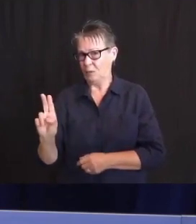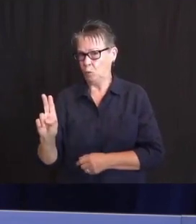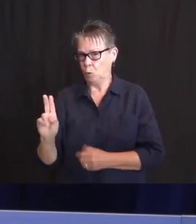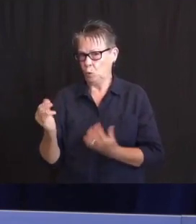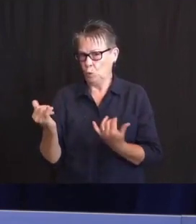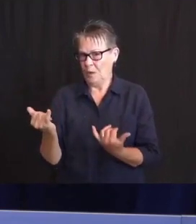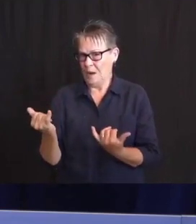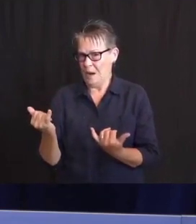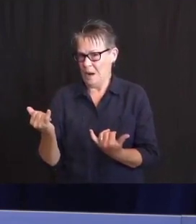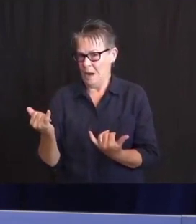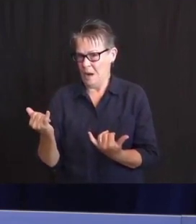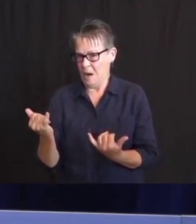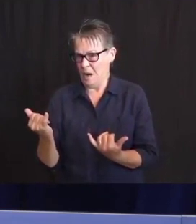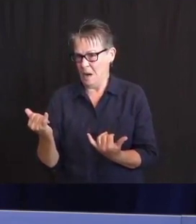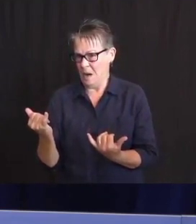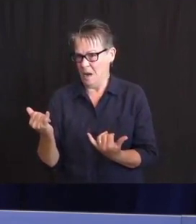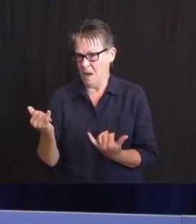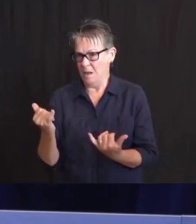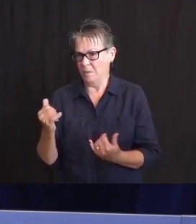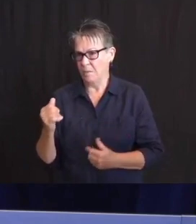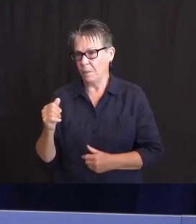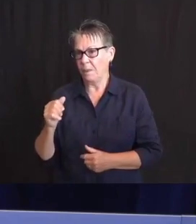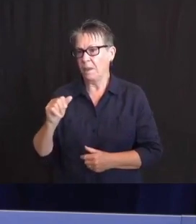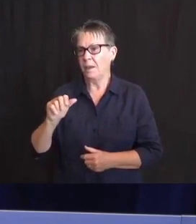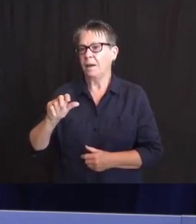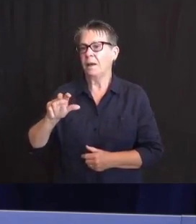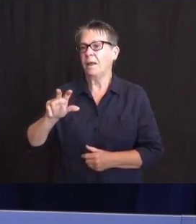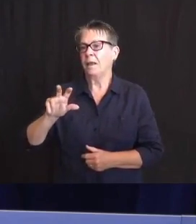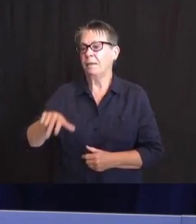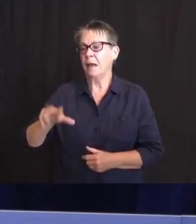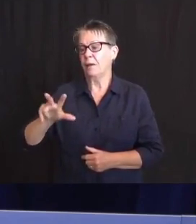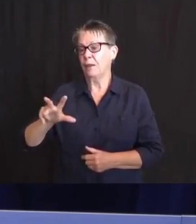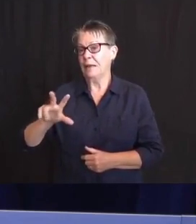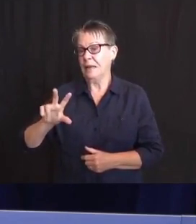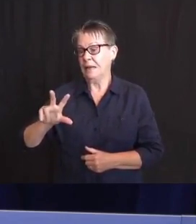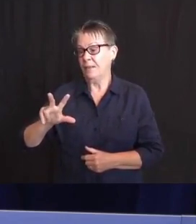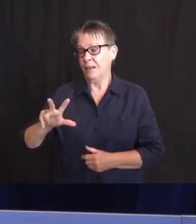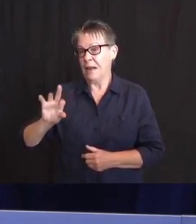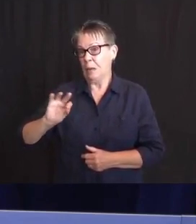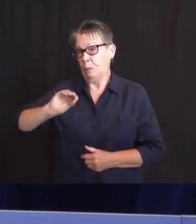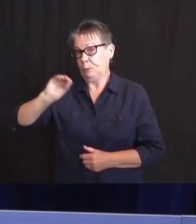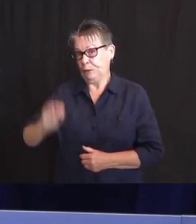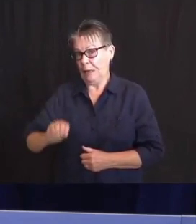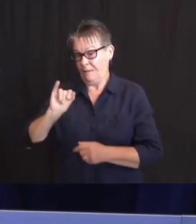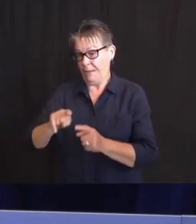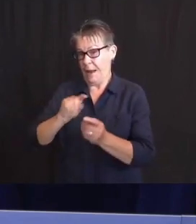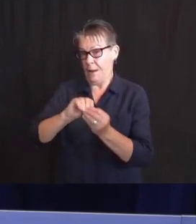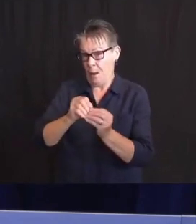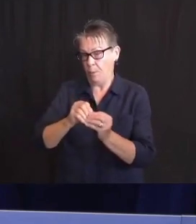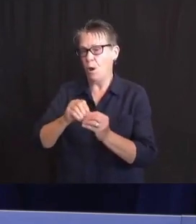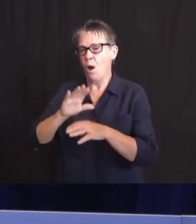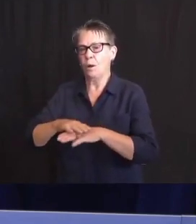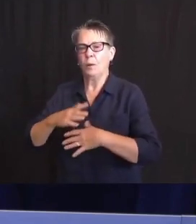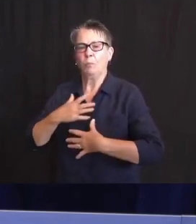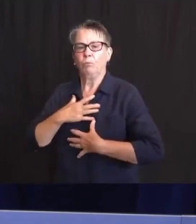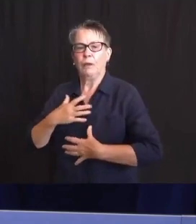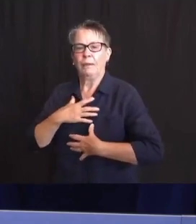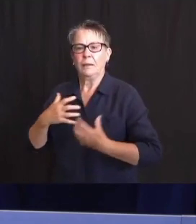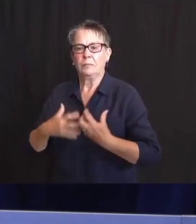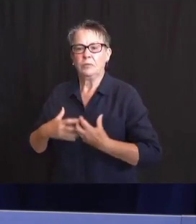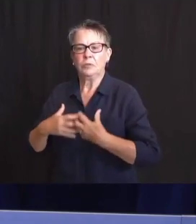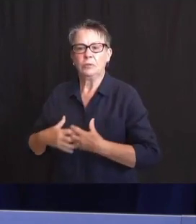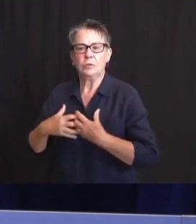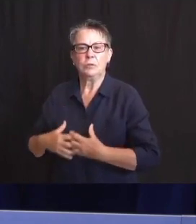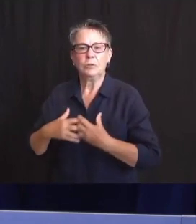on conventional ventilators. Fortunately, no new reports of multisystem inflammatory syndrome in children. Our